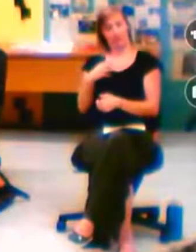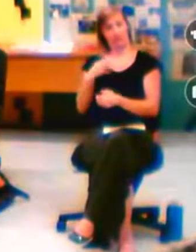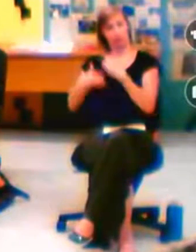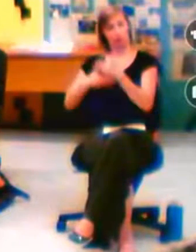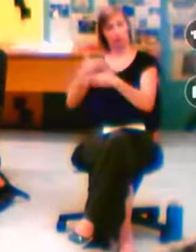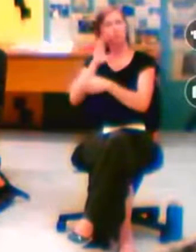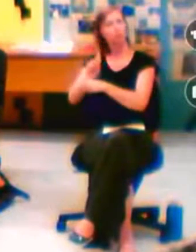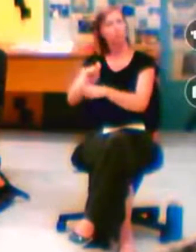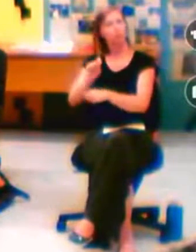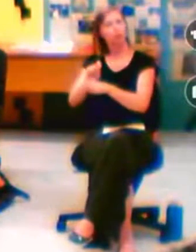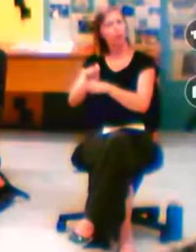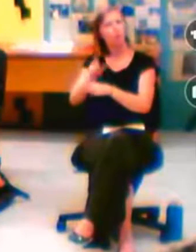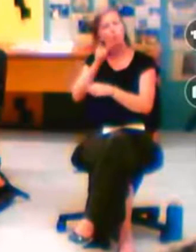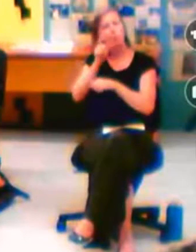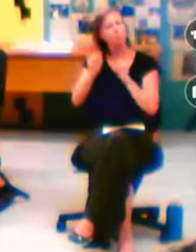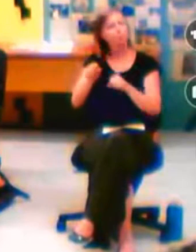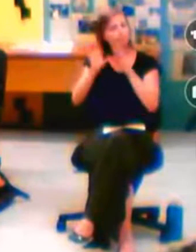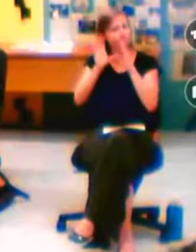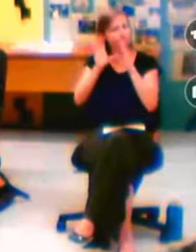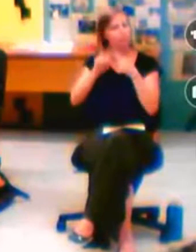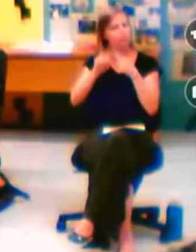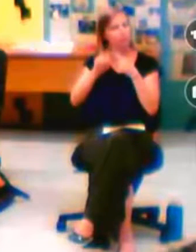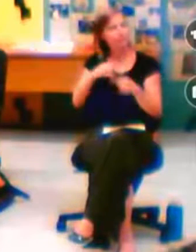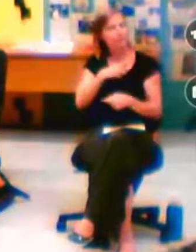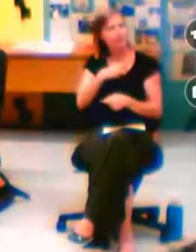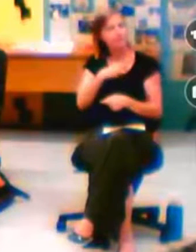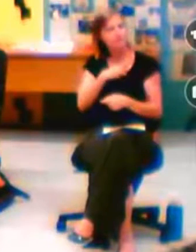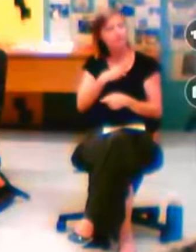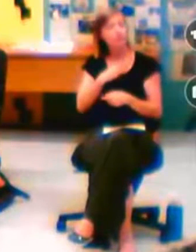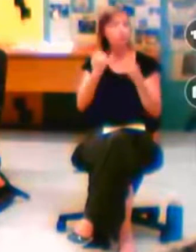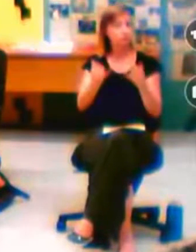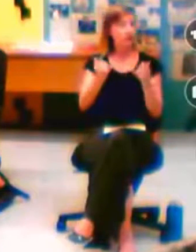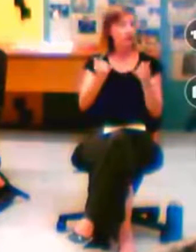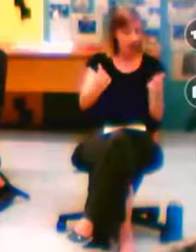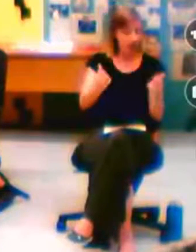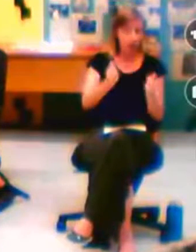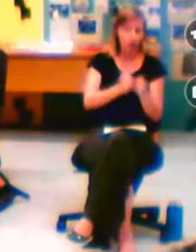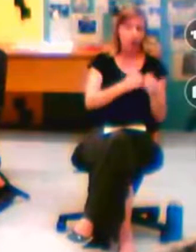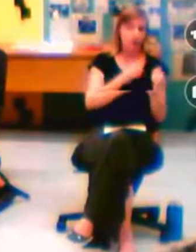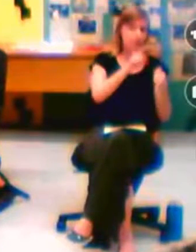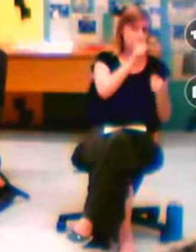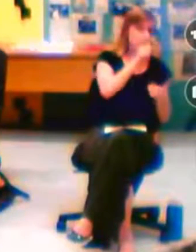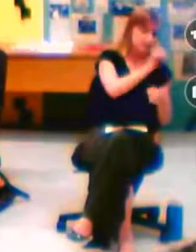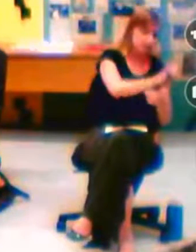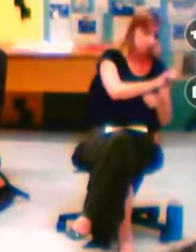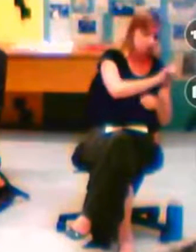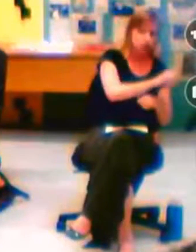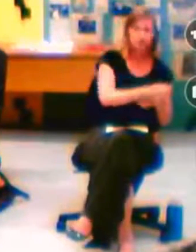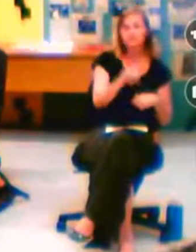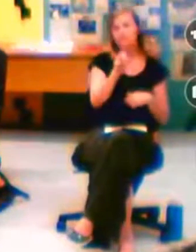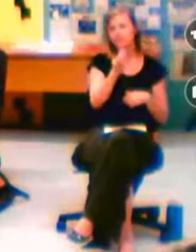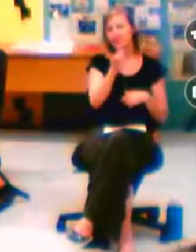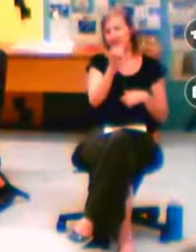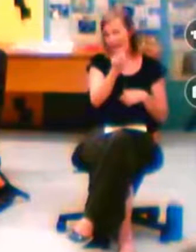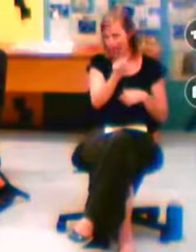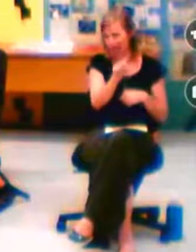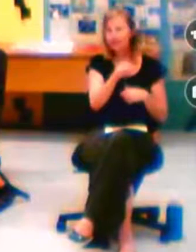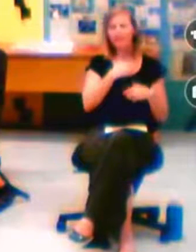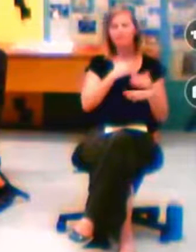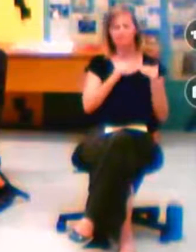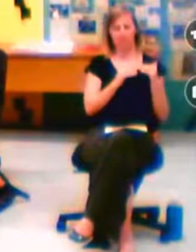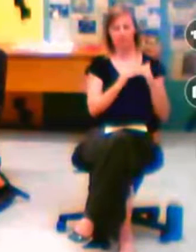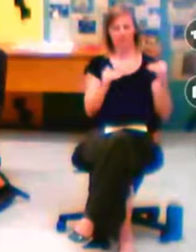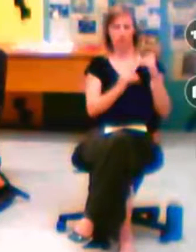The way that you read the language, who will hear complaints and how will the appeal process work? Now there's a